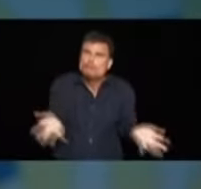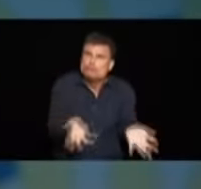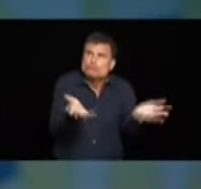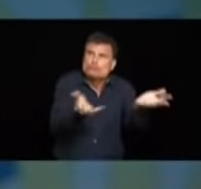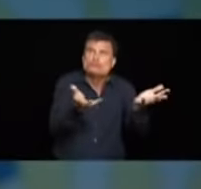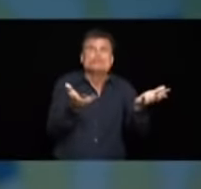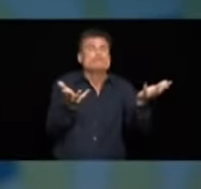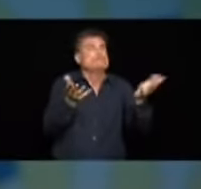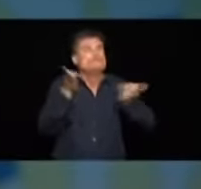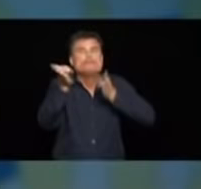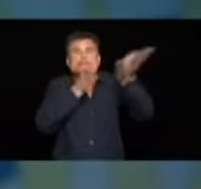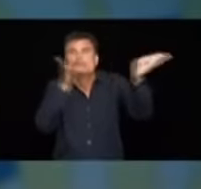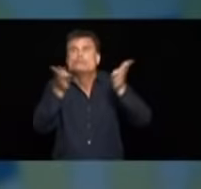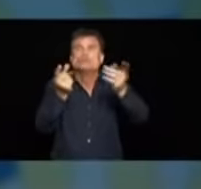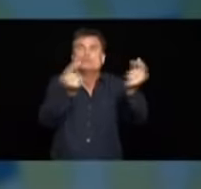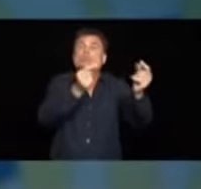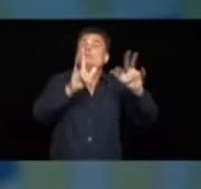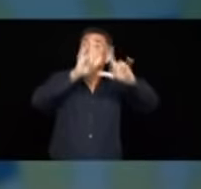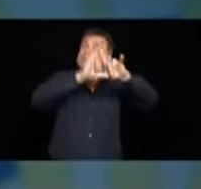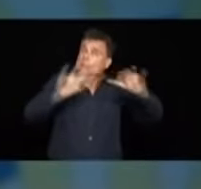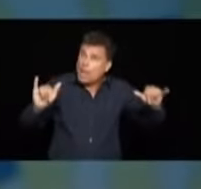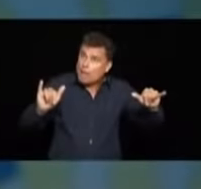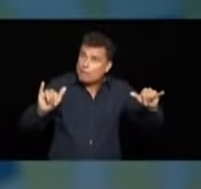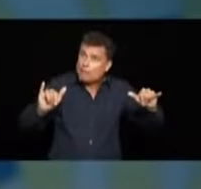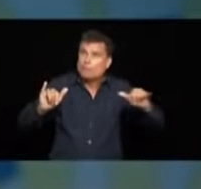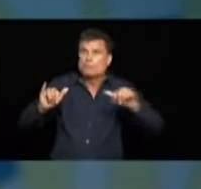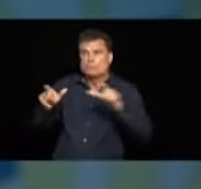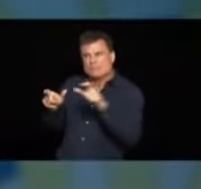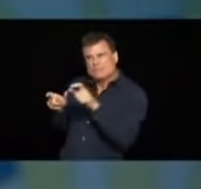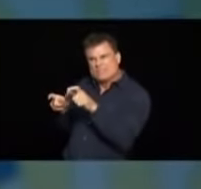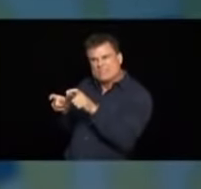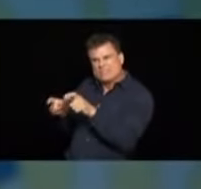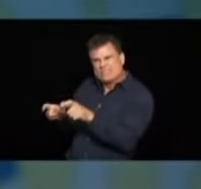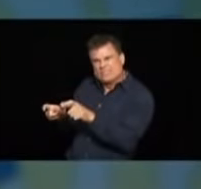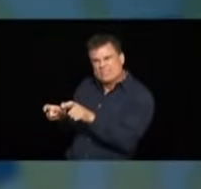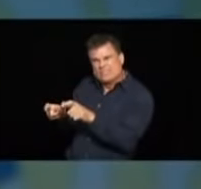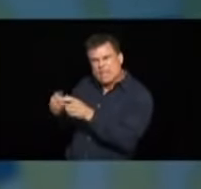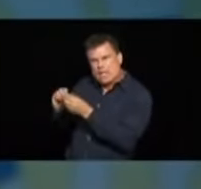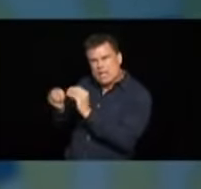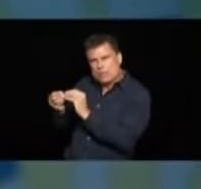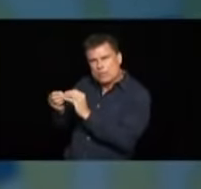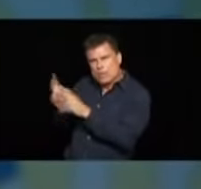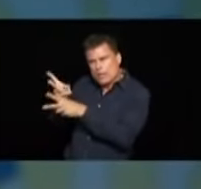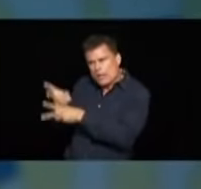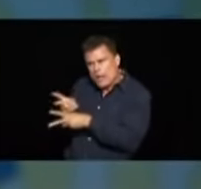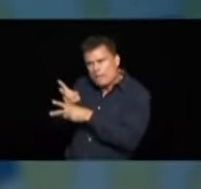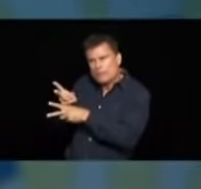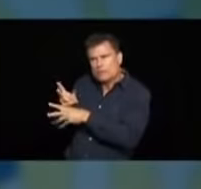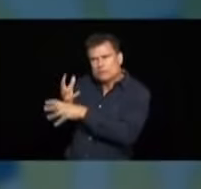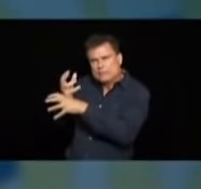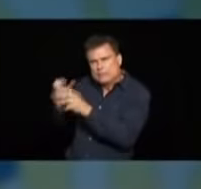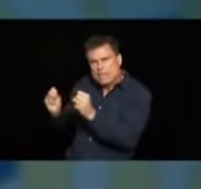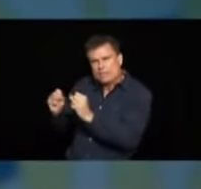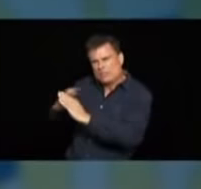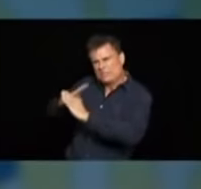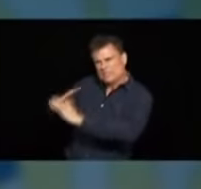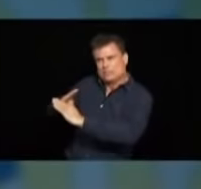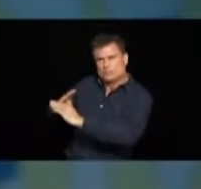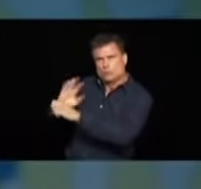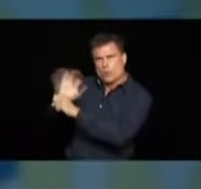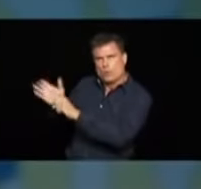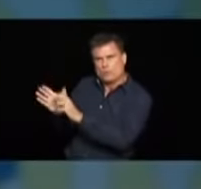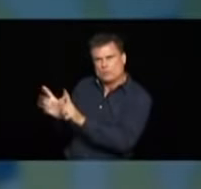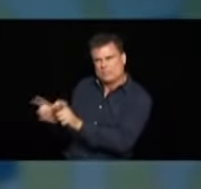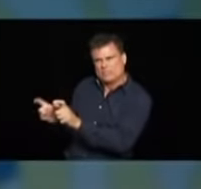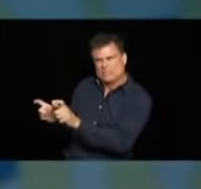It also tells us that as we prepare for the respiratory season ahead, we need to continue to work to break those chains